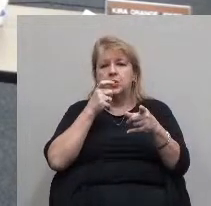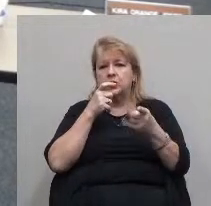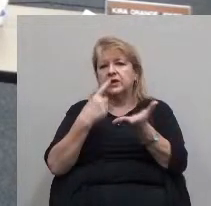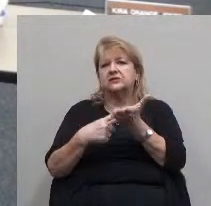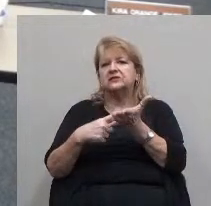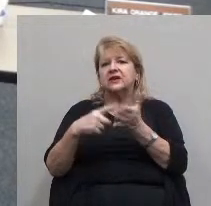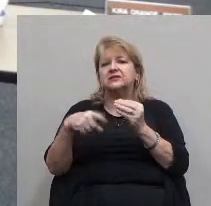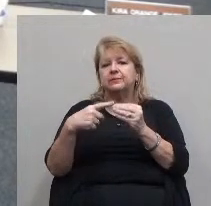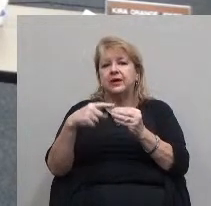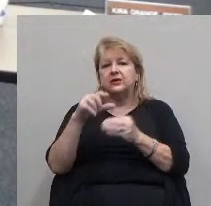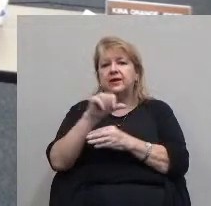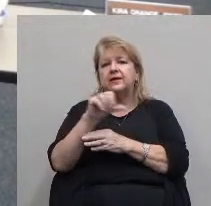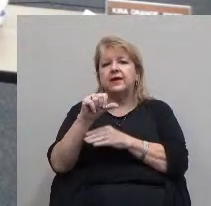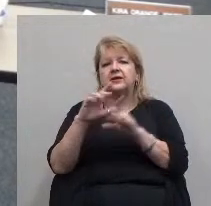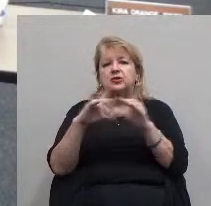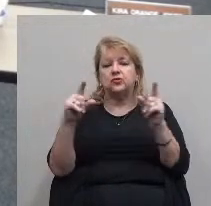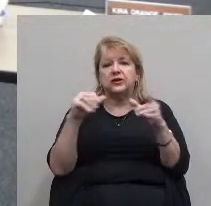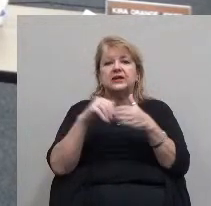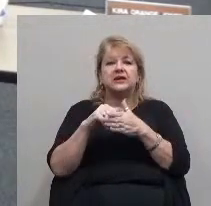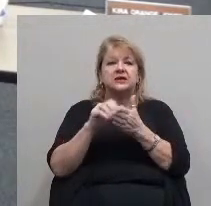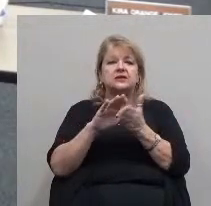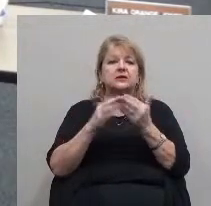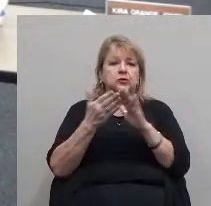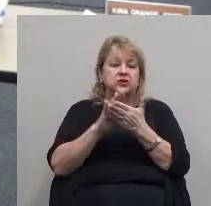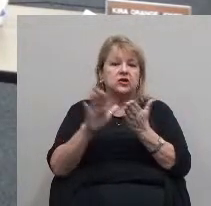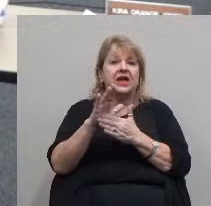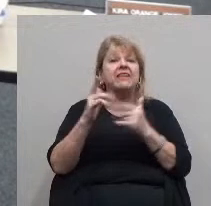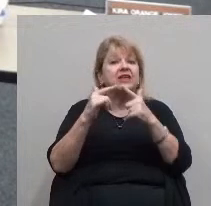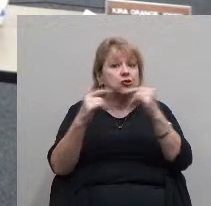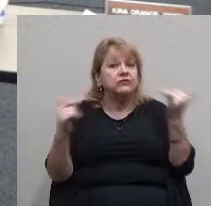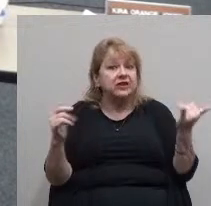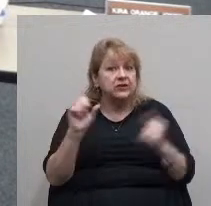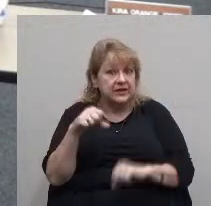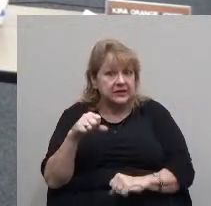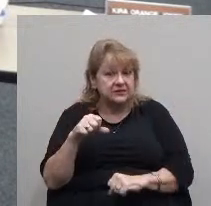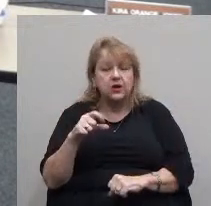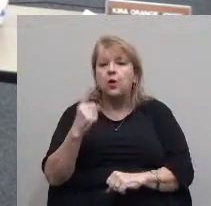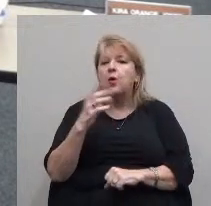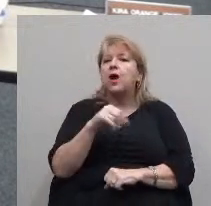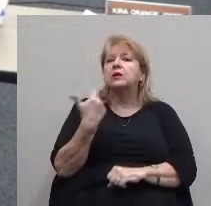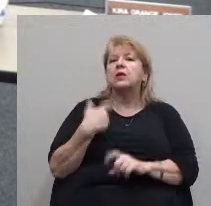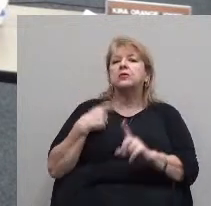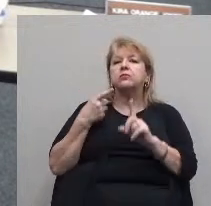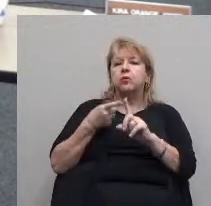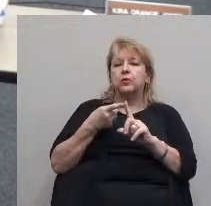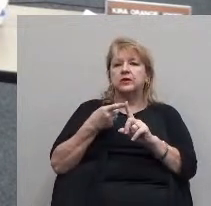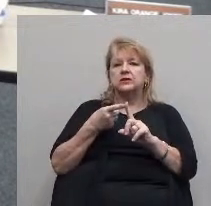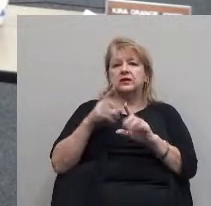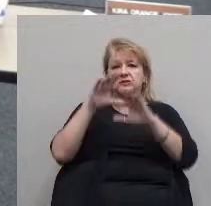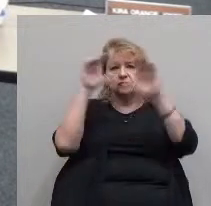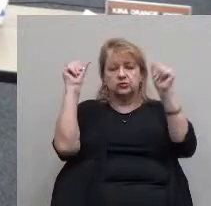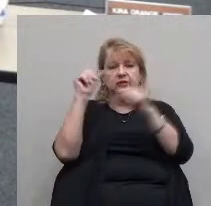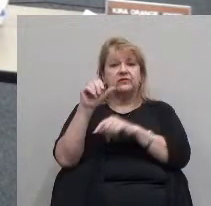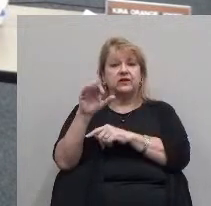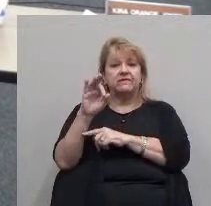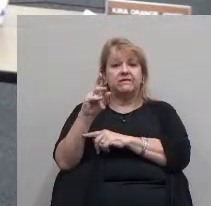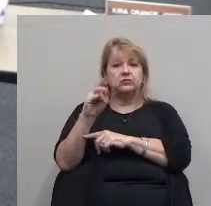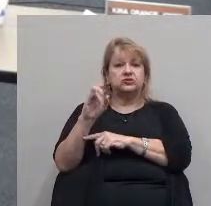system, but they do vary. And the other point I would make there, Superintendent Boucher, is